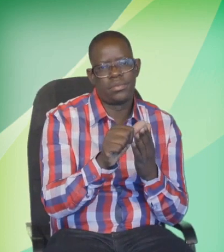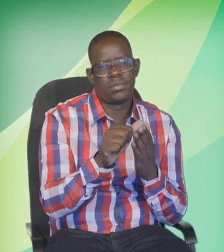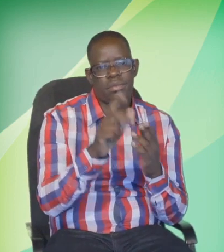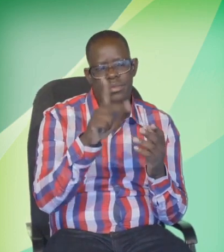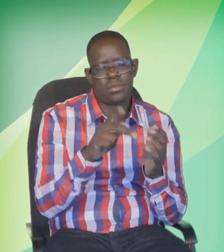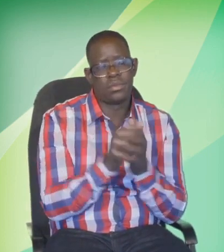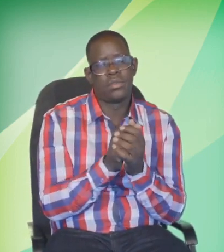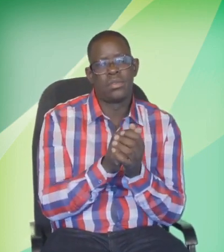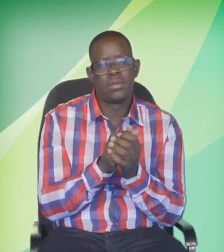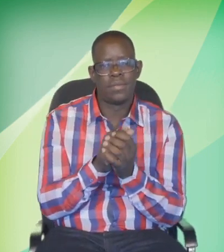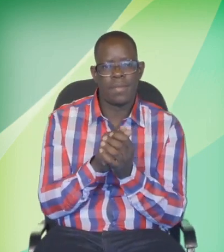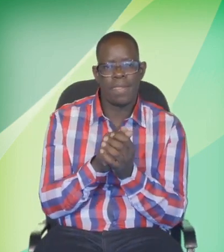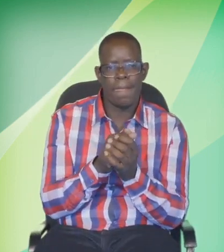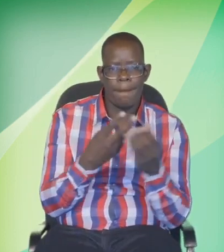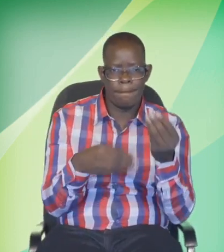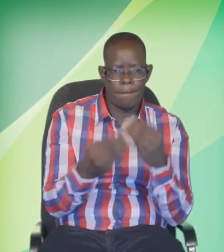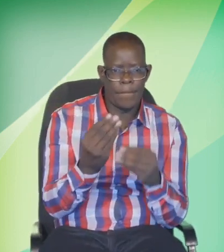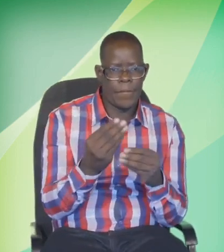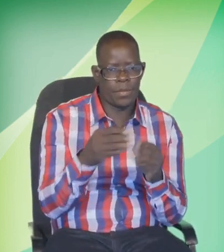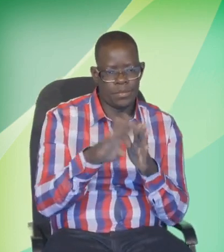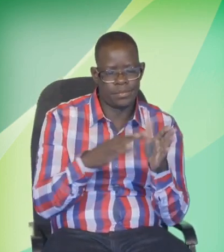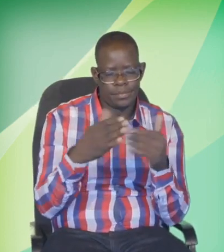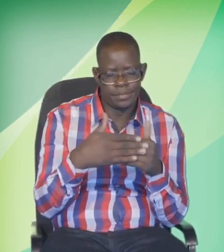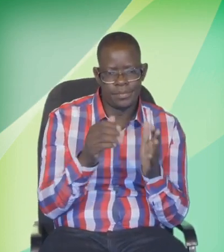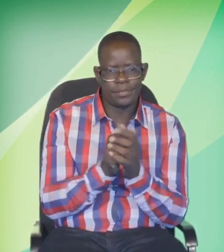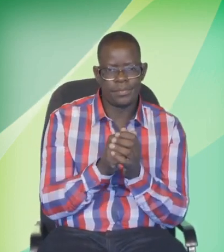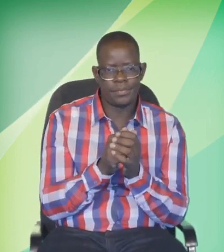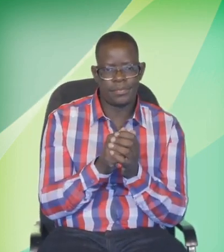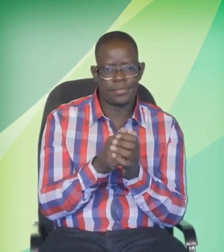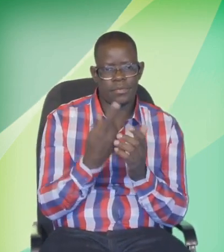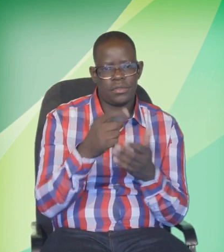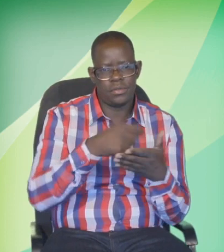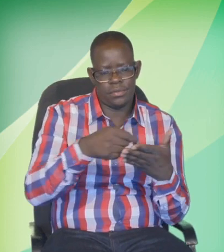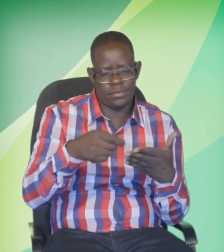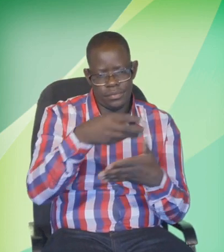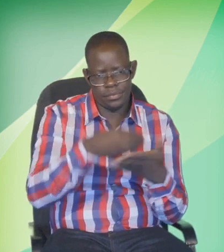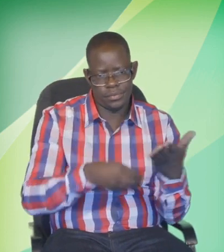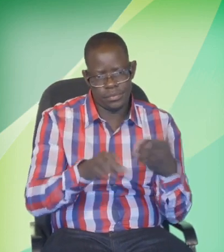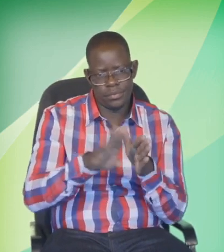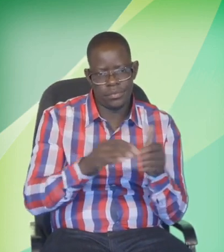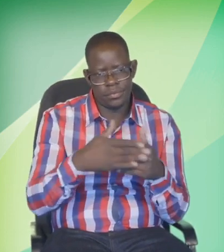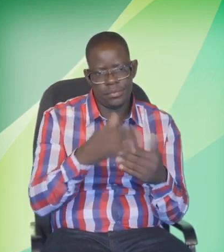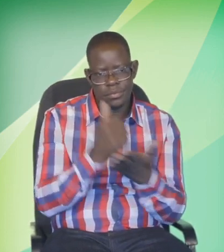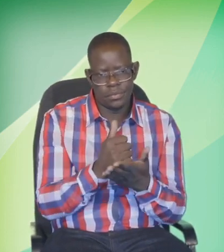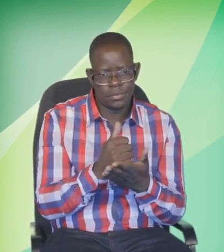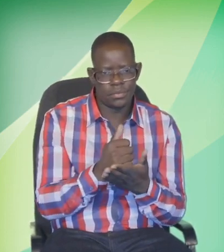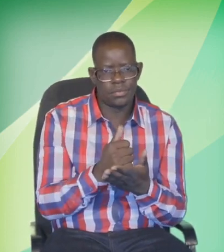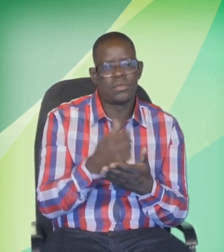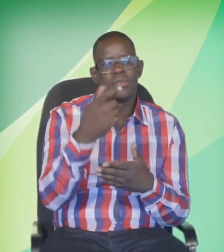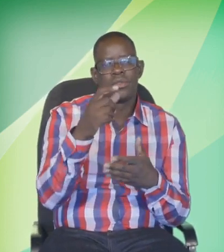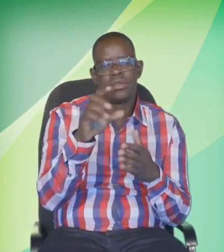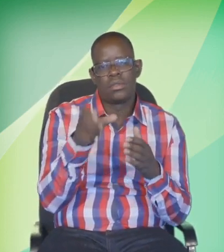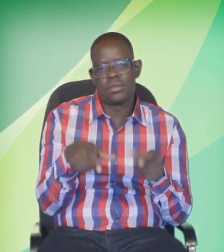allowed transactions, sales returns transactions, dishonored check transactions, discount